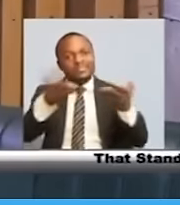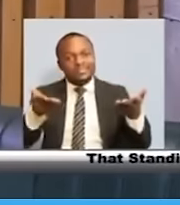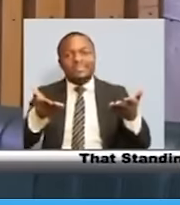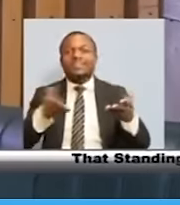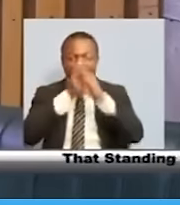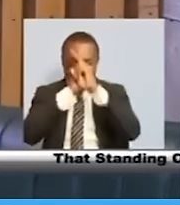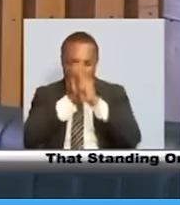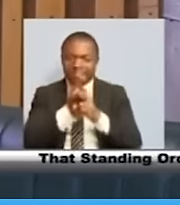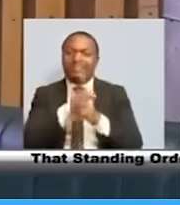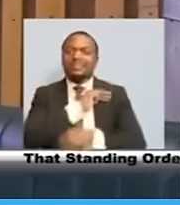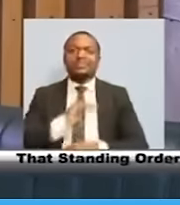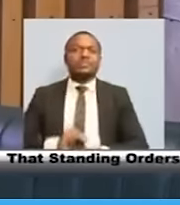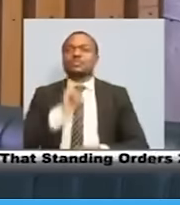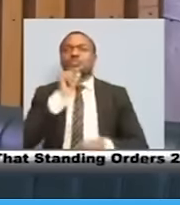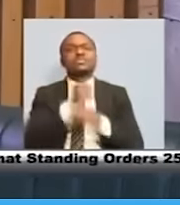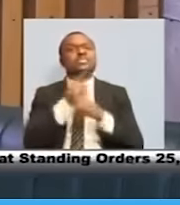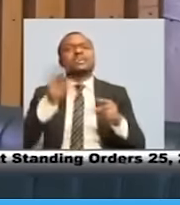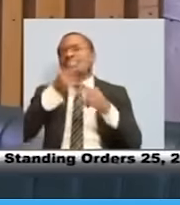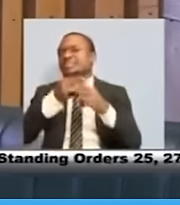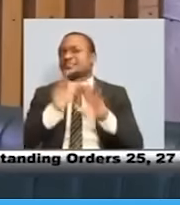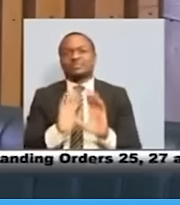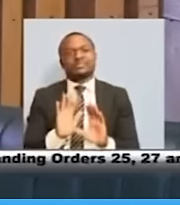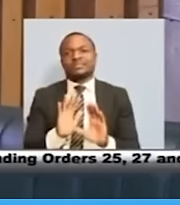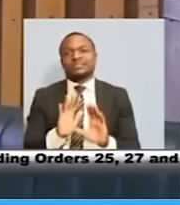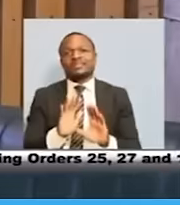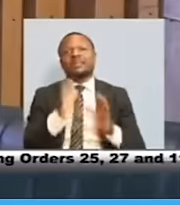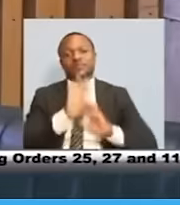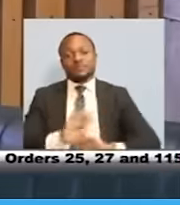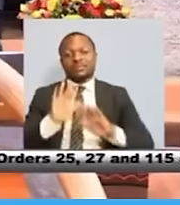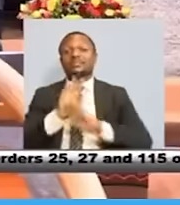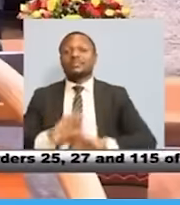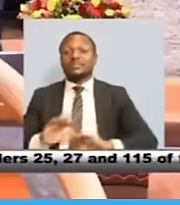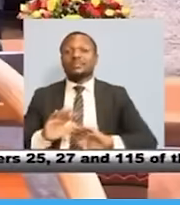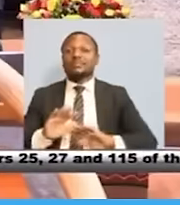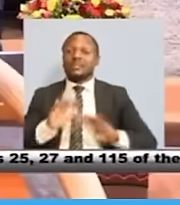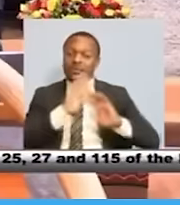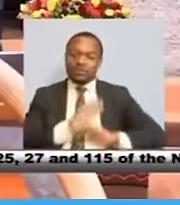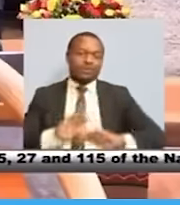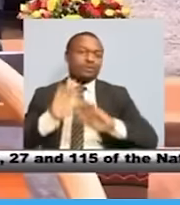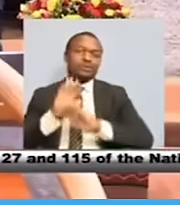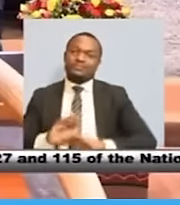It's not just mere titles. Order, honorable member for Kampyongo. So it is imprudent.